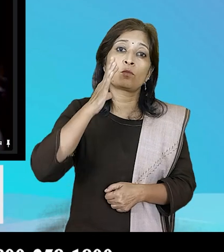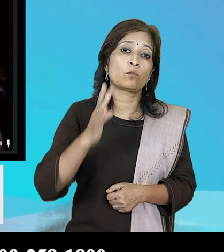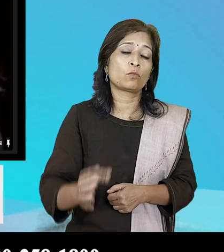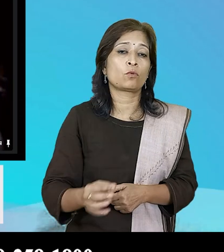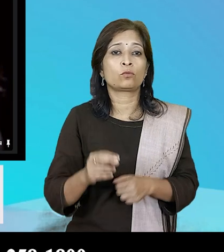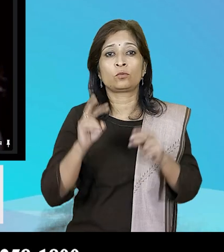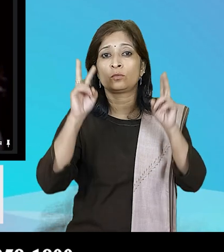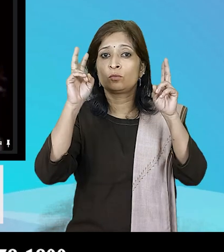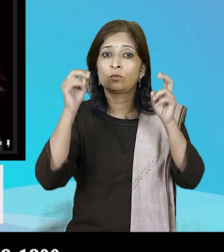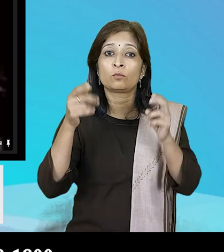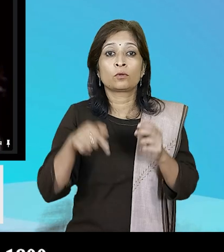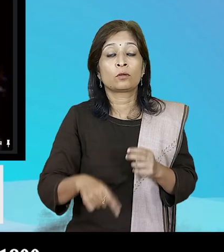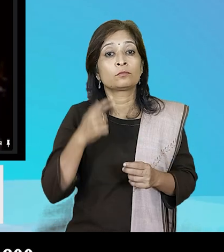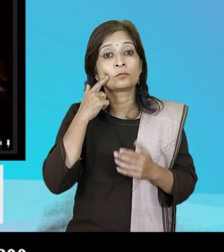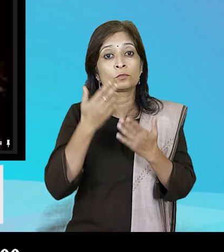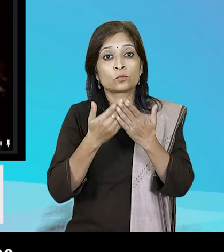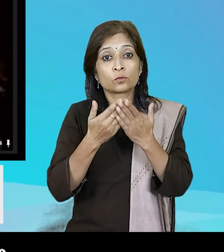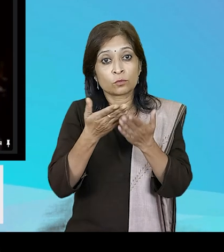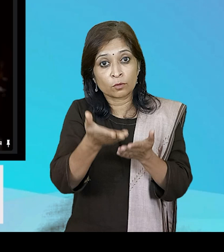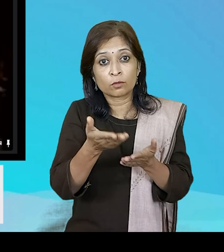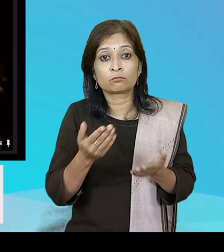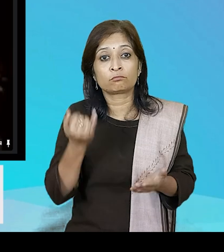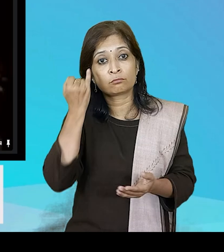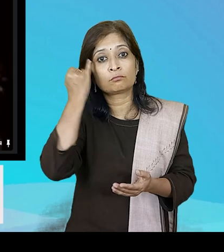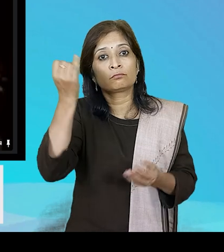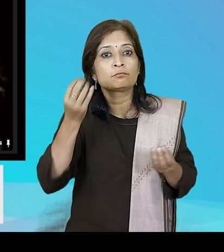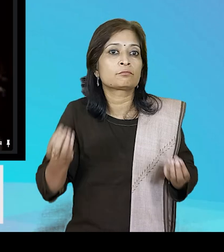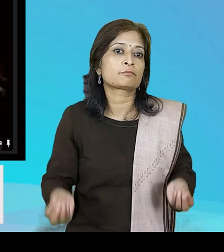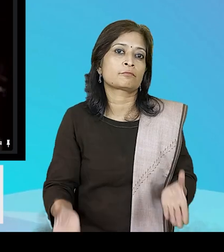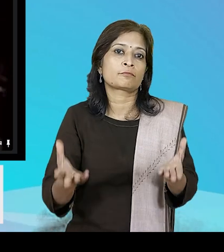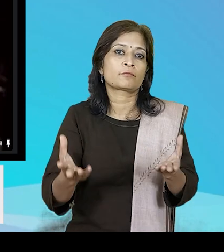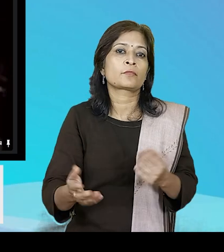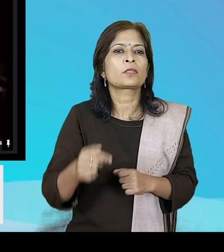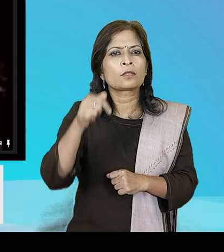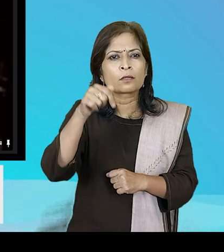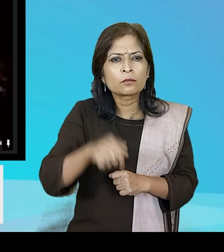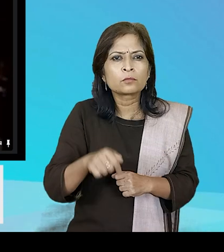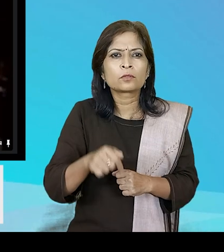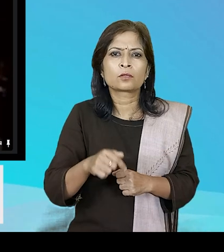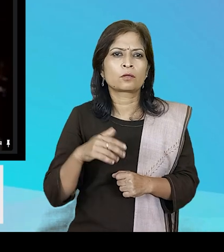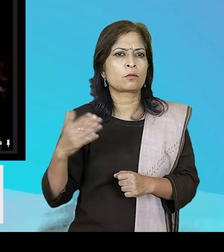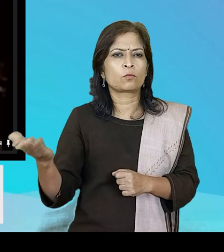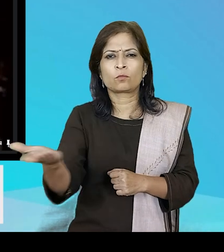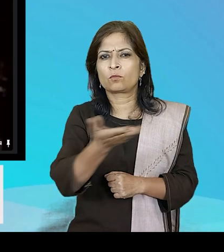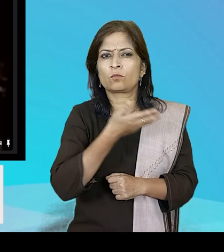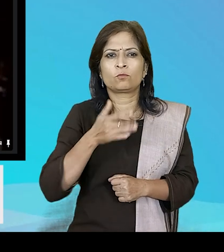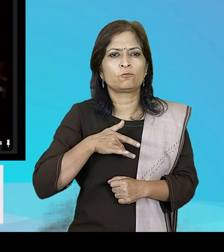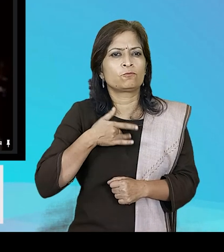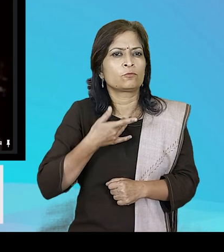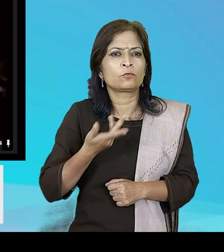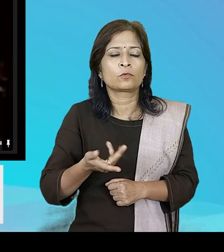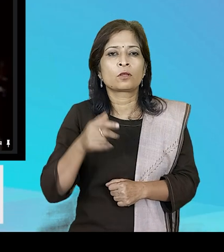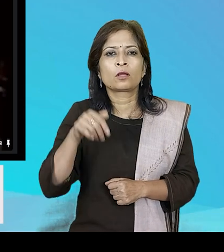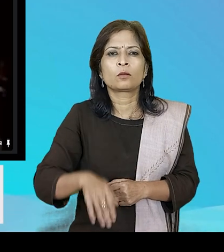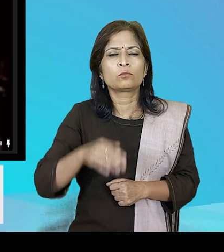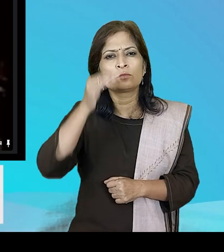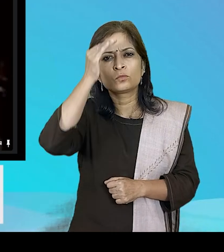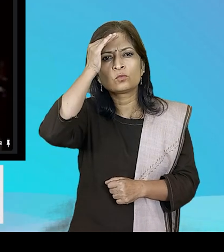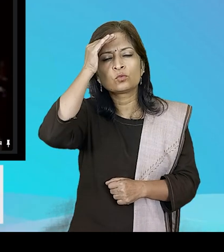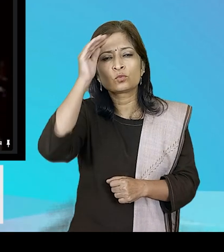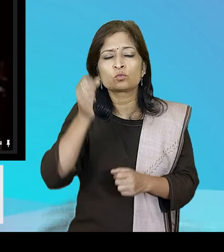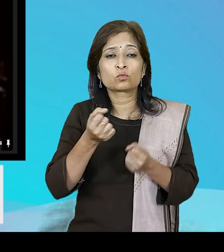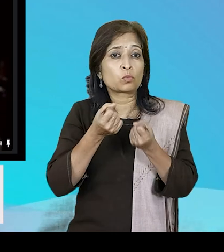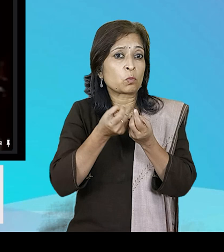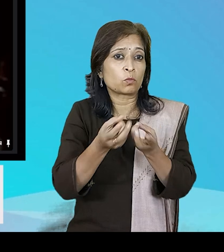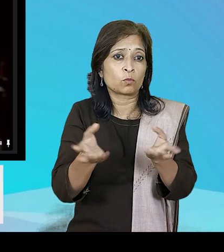a very, very important initiative that your institute Yeah. is undertaking. Yes, ma'am. Right now, we all feel that there is a lot